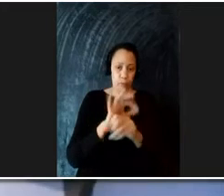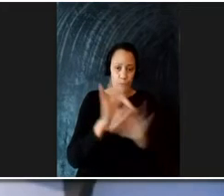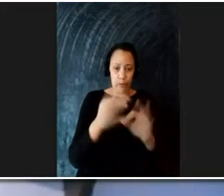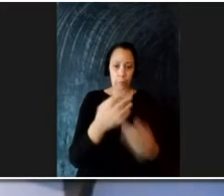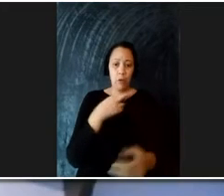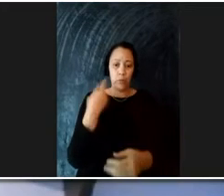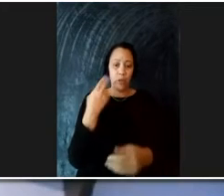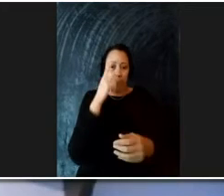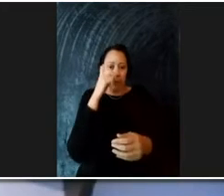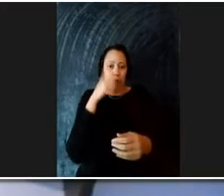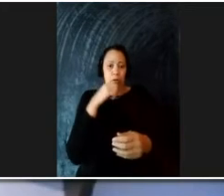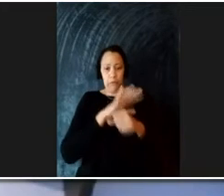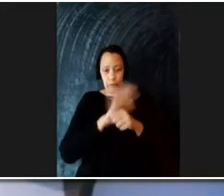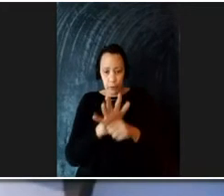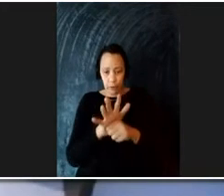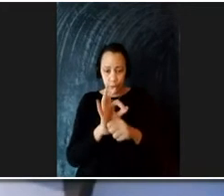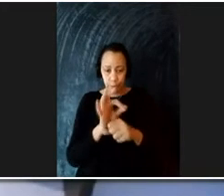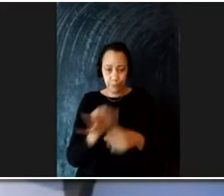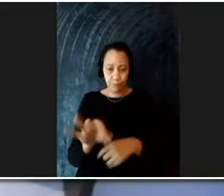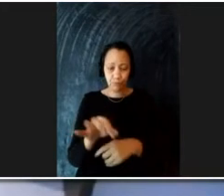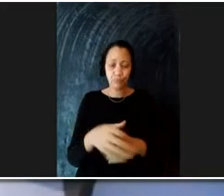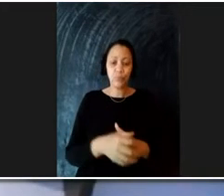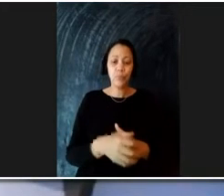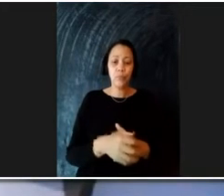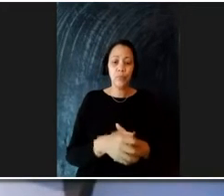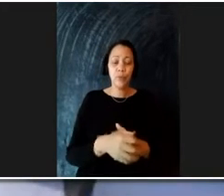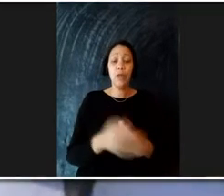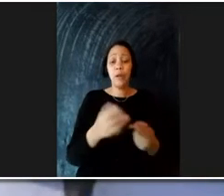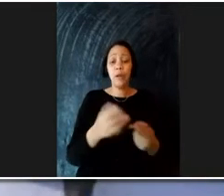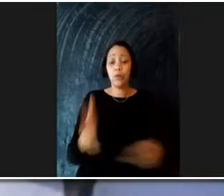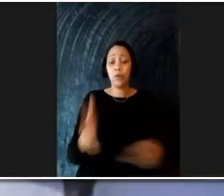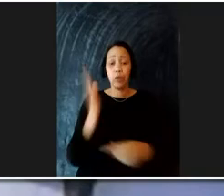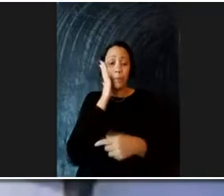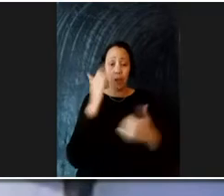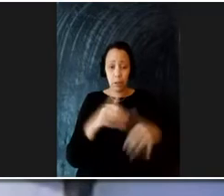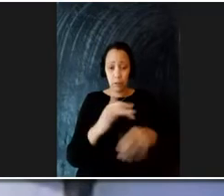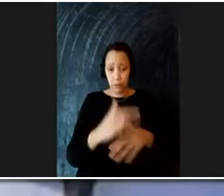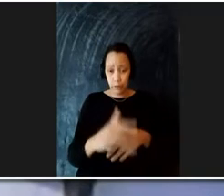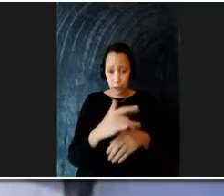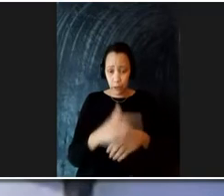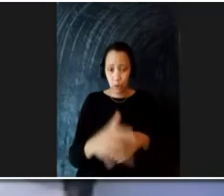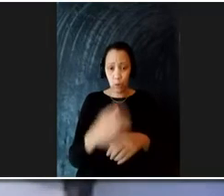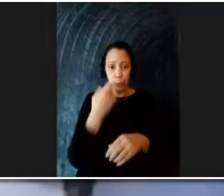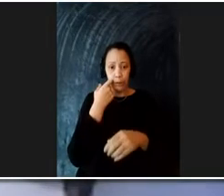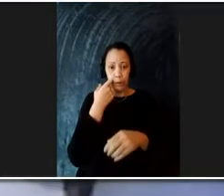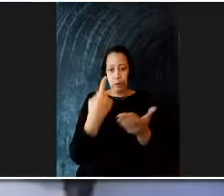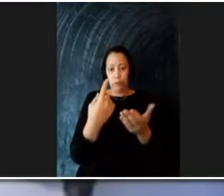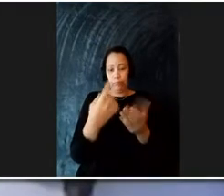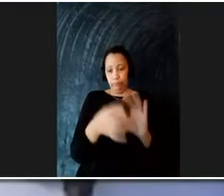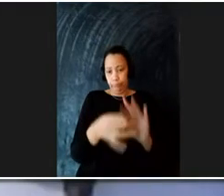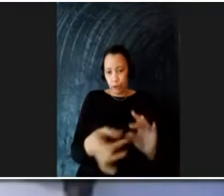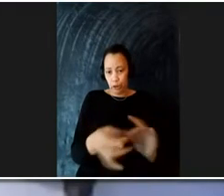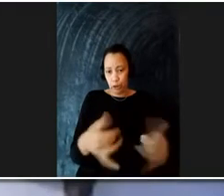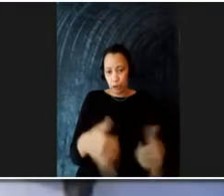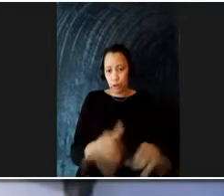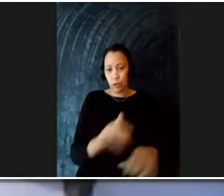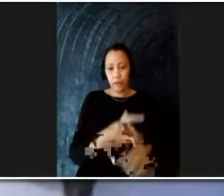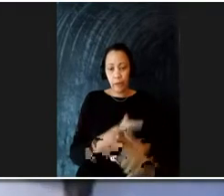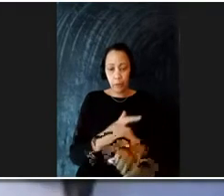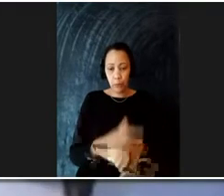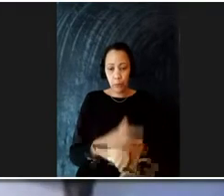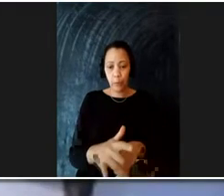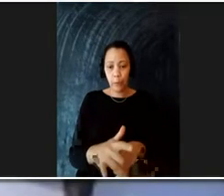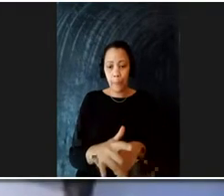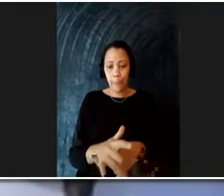families single folks and larger families so they're not always an option for everyone and our bigger concern is what happens after shelter and why is